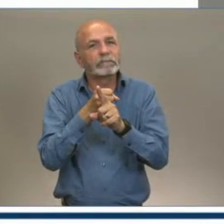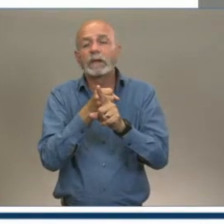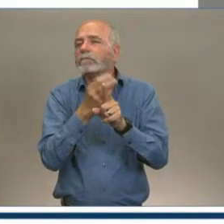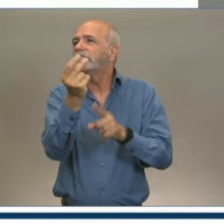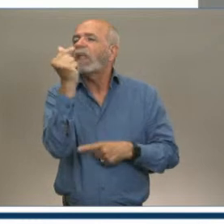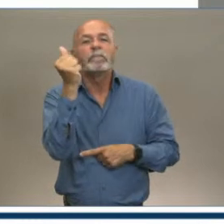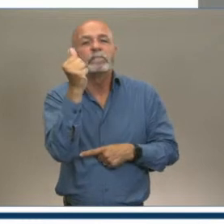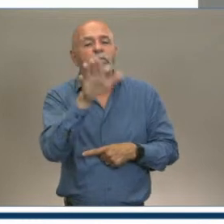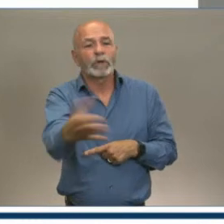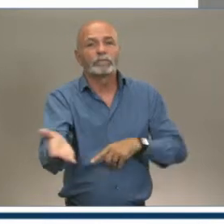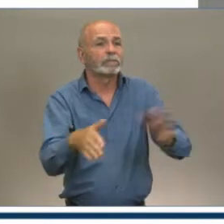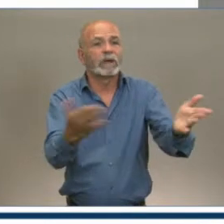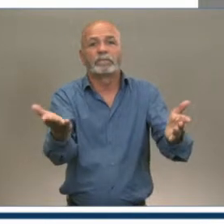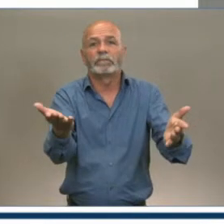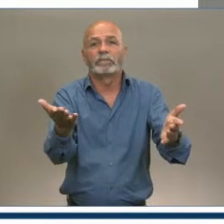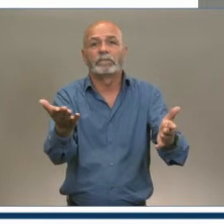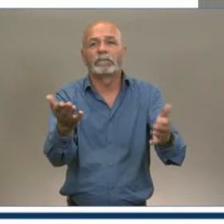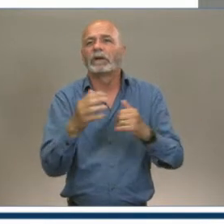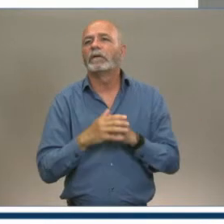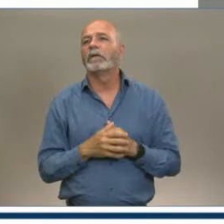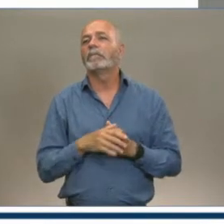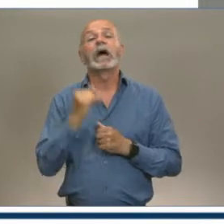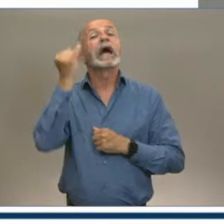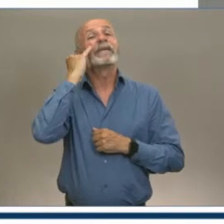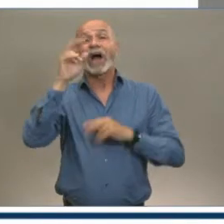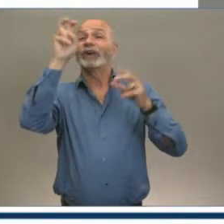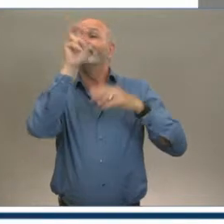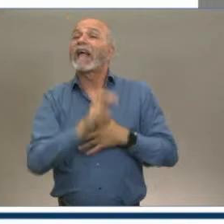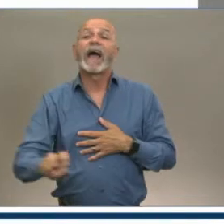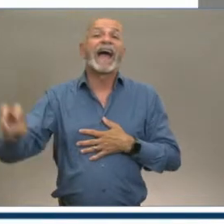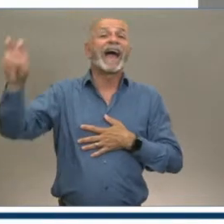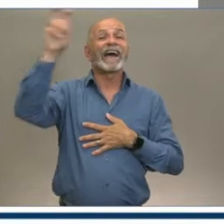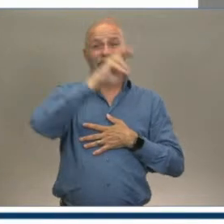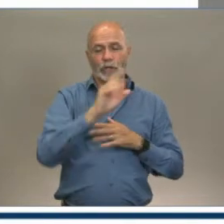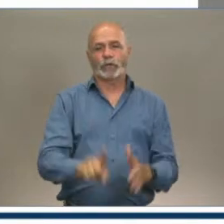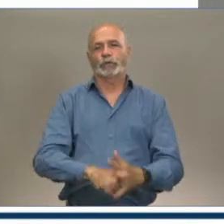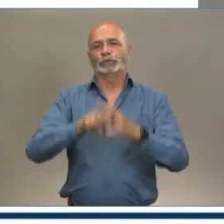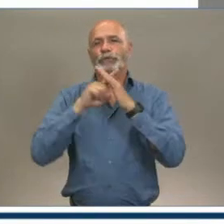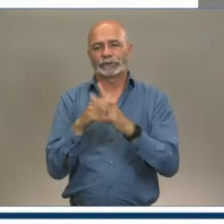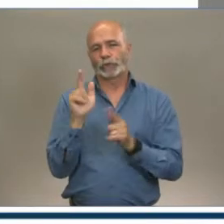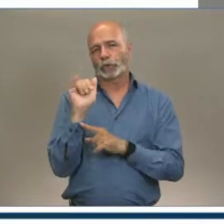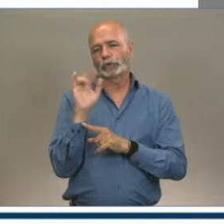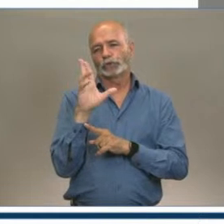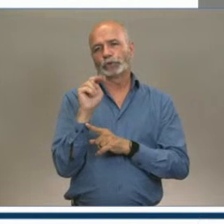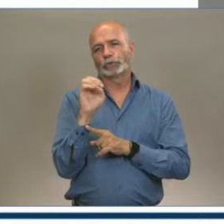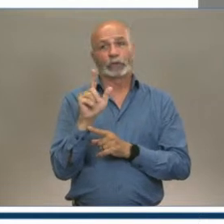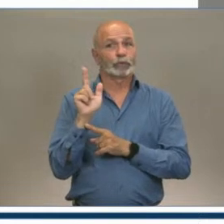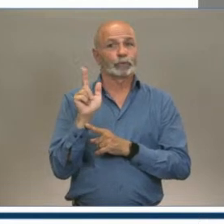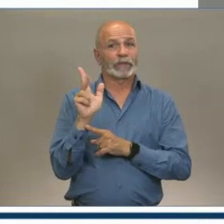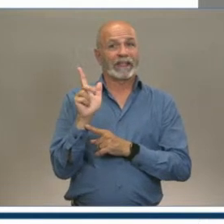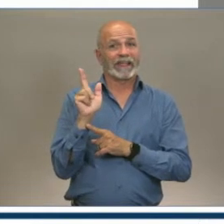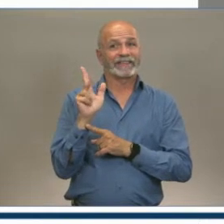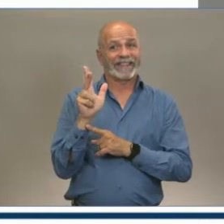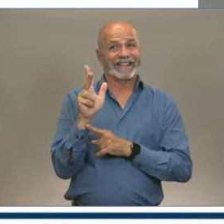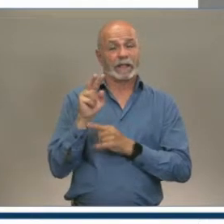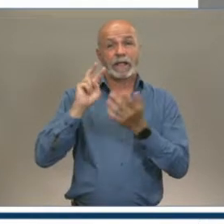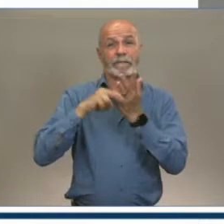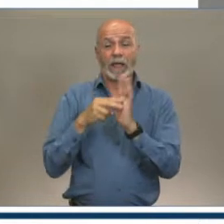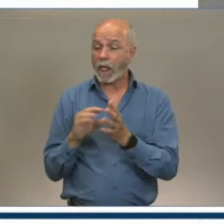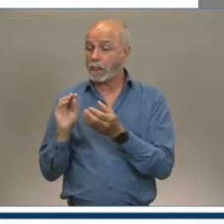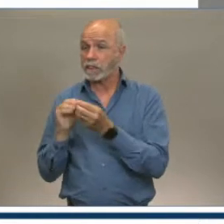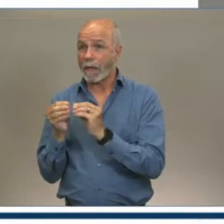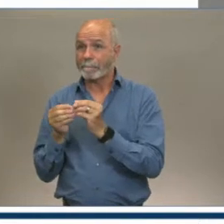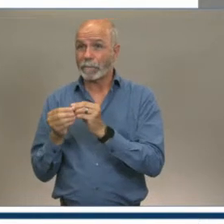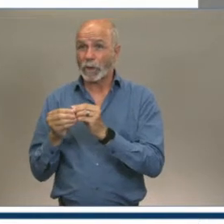Atlantic region will be back on June 23rd. Given case numbers and vaccine rates in the Atlantic provinces,